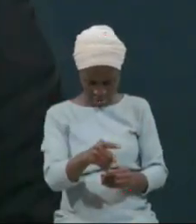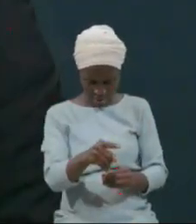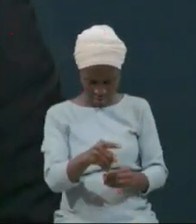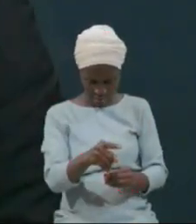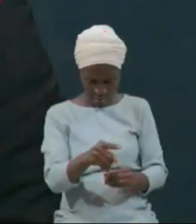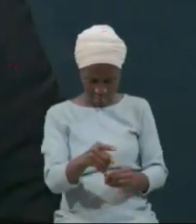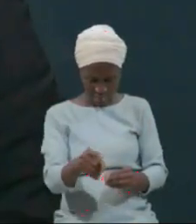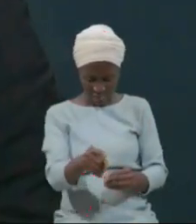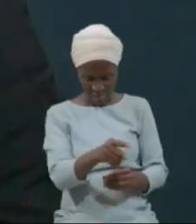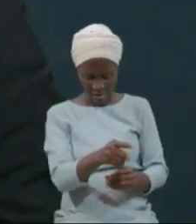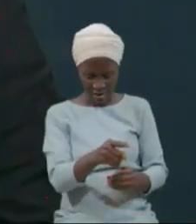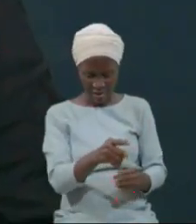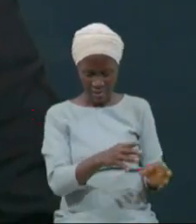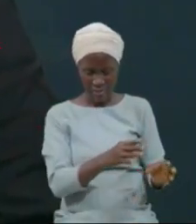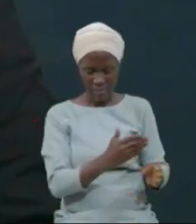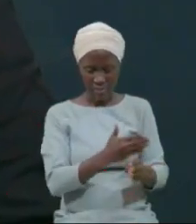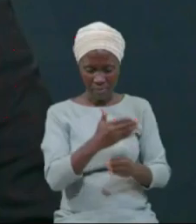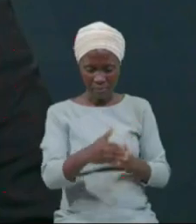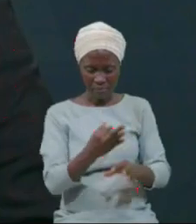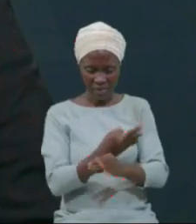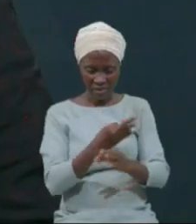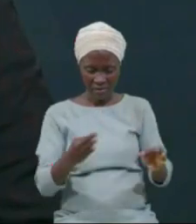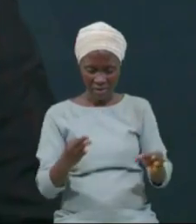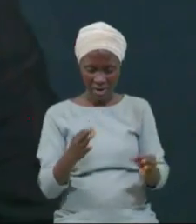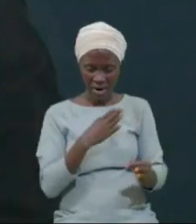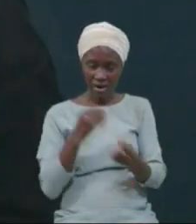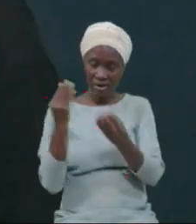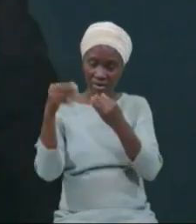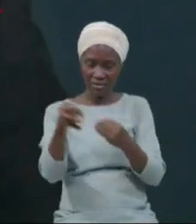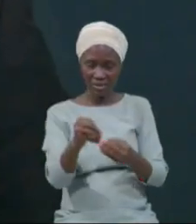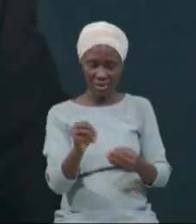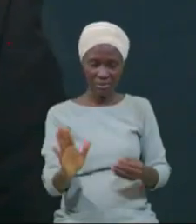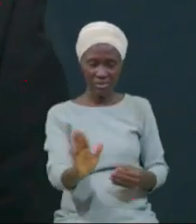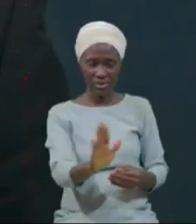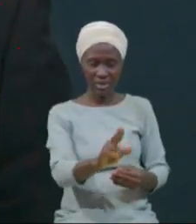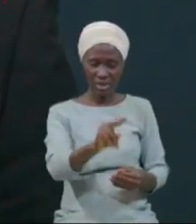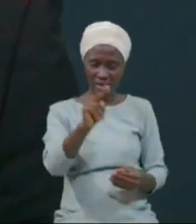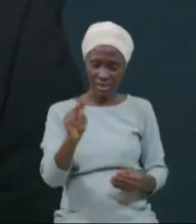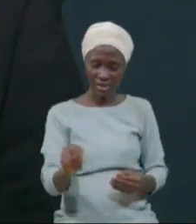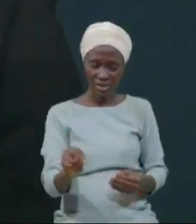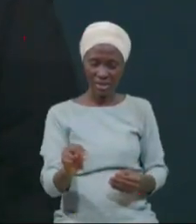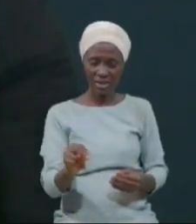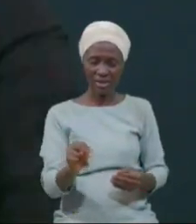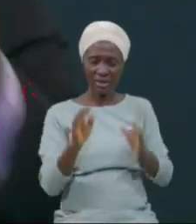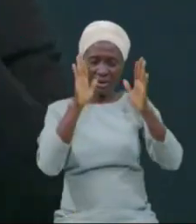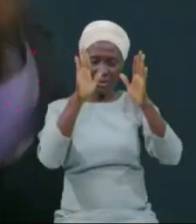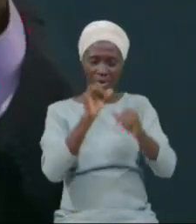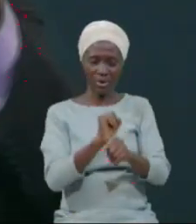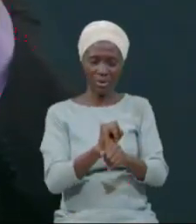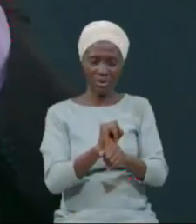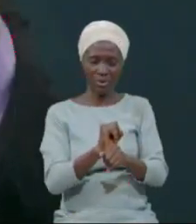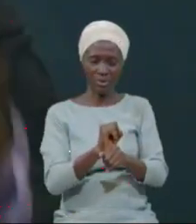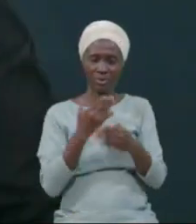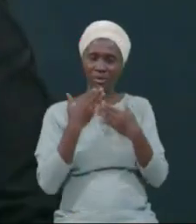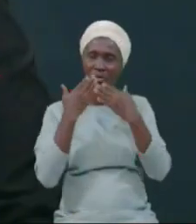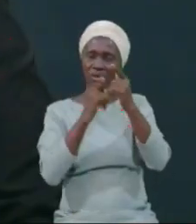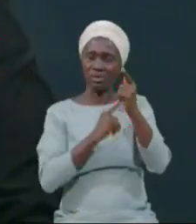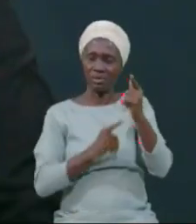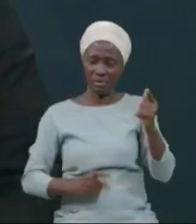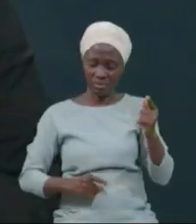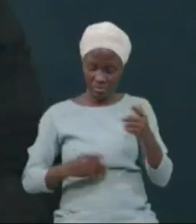miracle. Thank you, Lord. Thank you, Lord. Thank you, Lord.